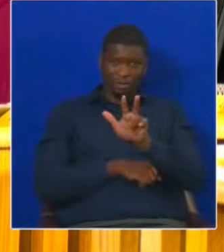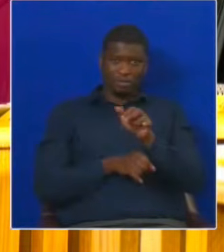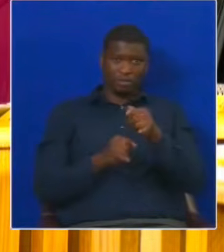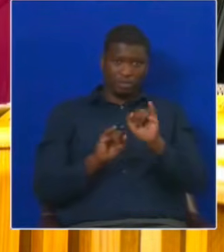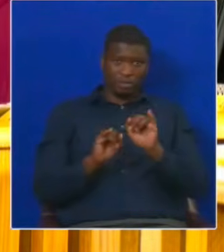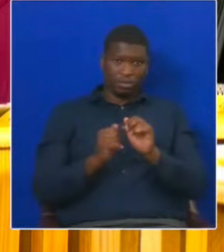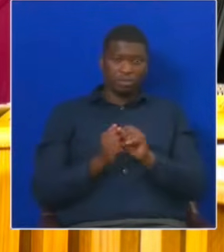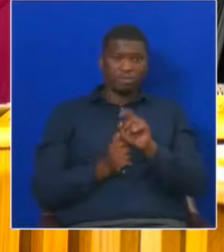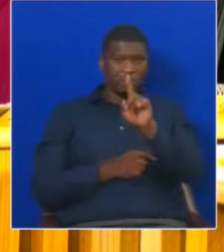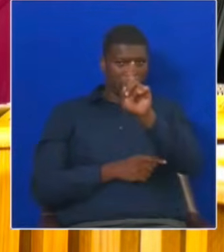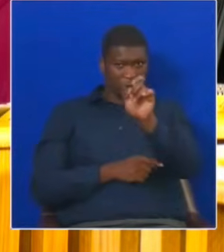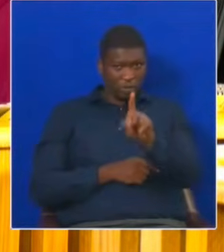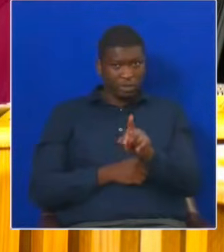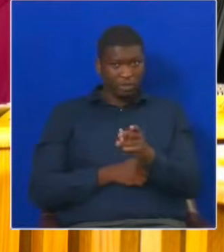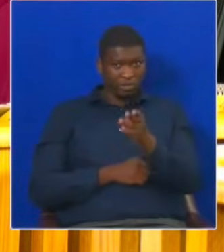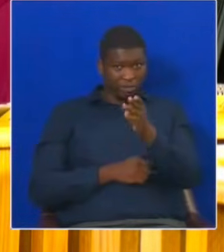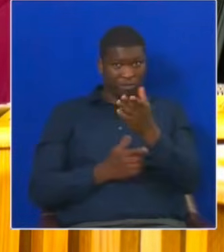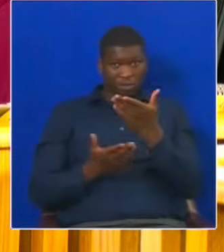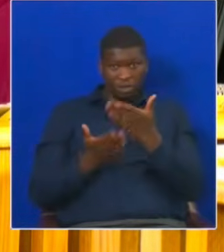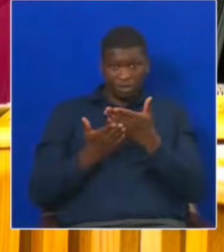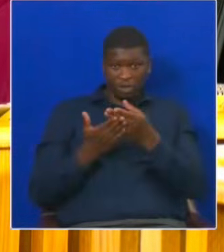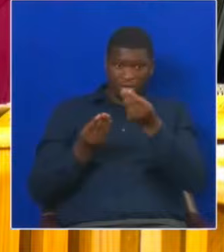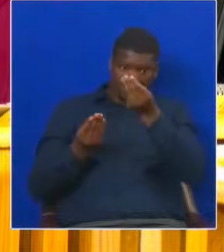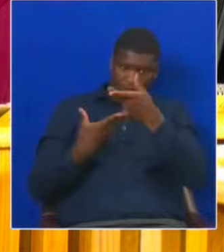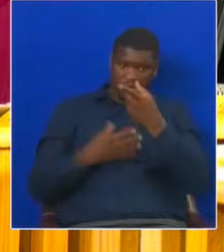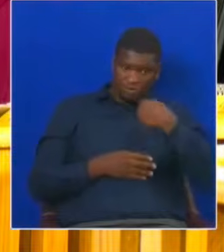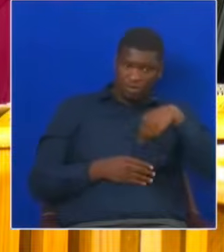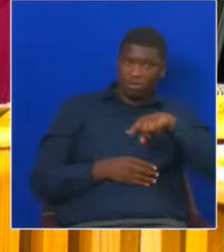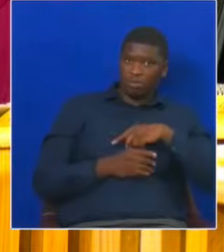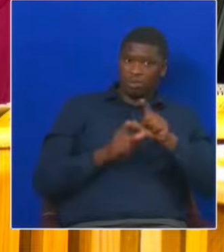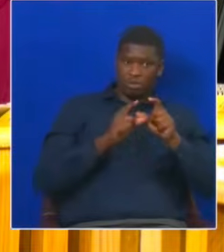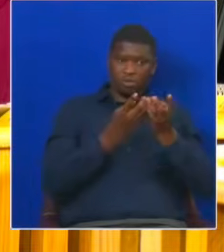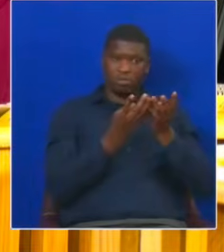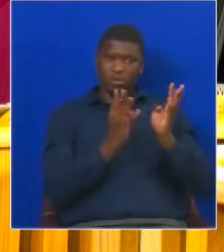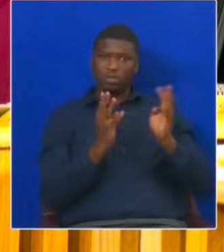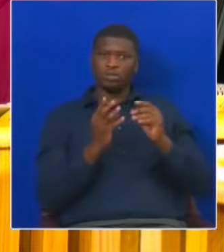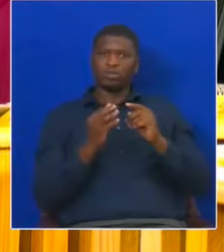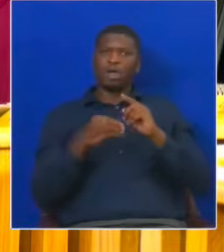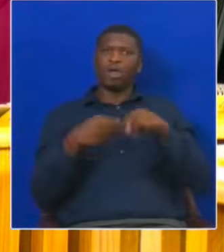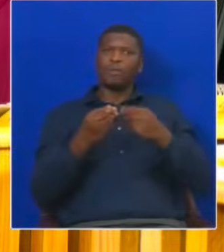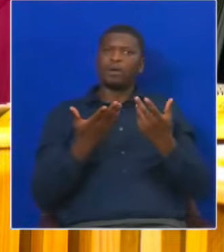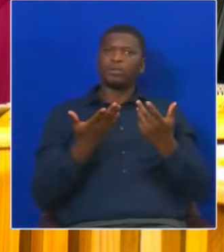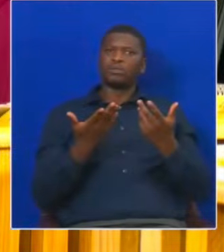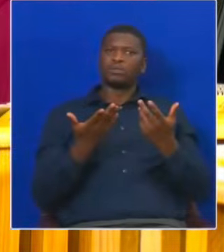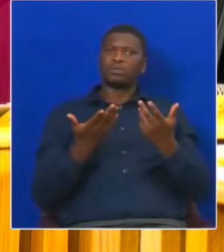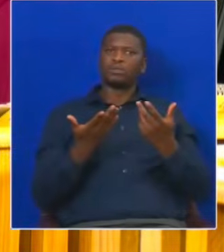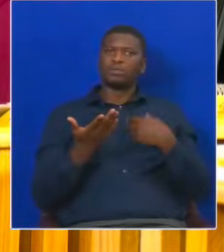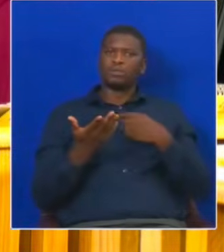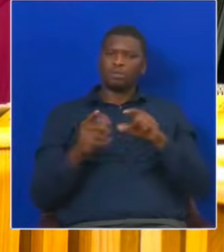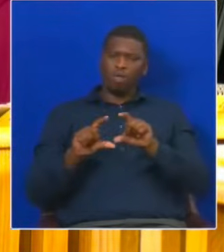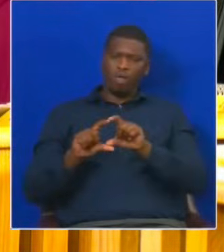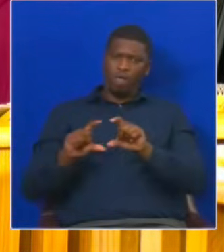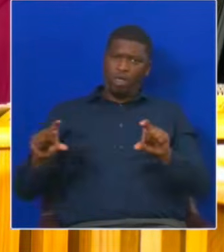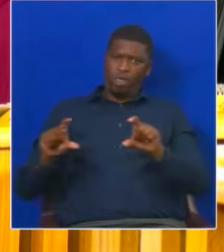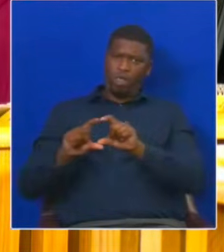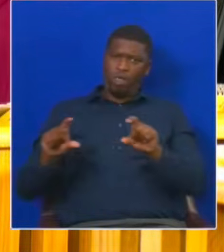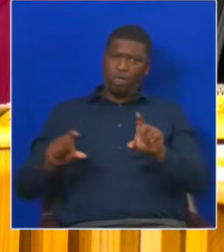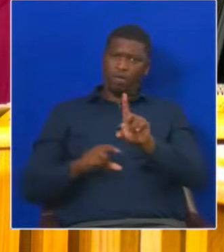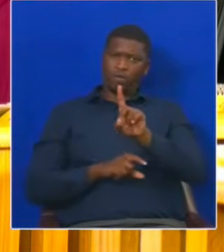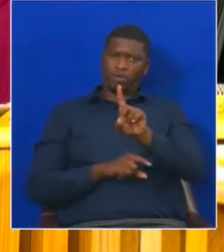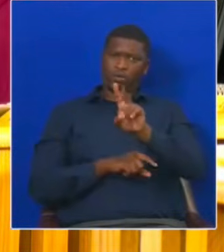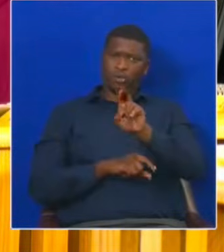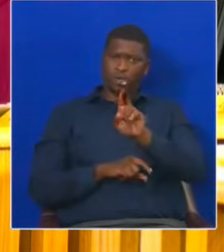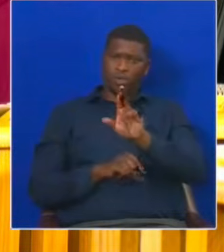to inform the Commission about the outcome of the seized DVR that was obtained at